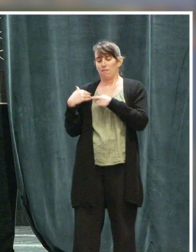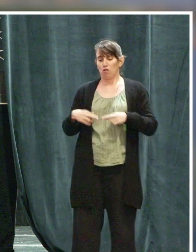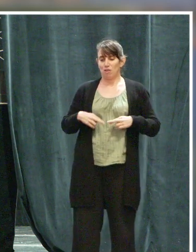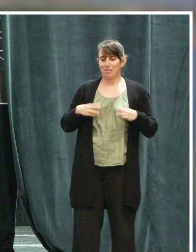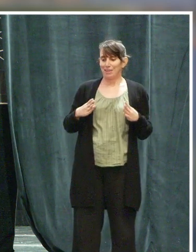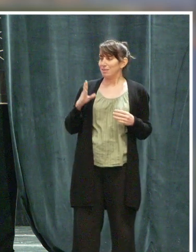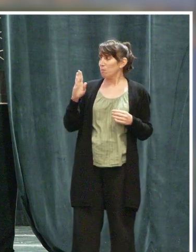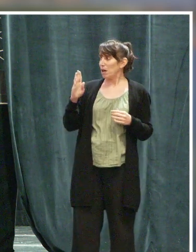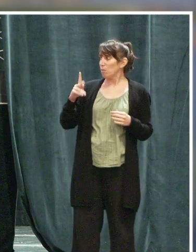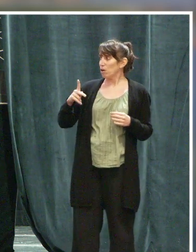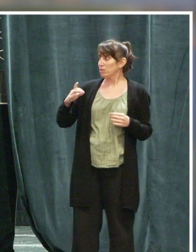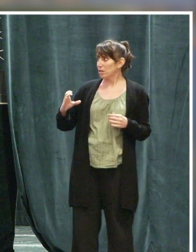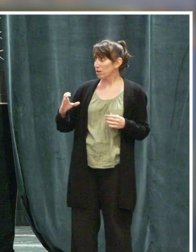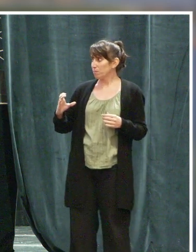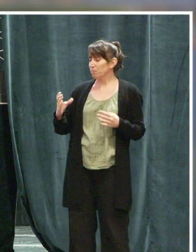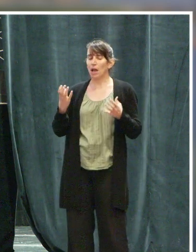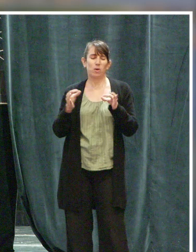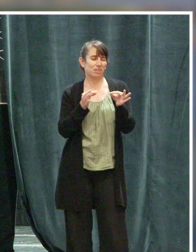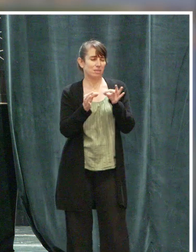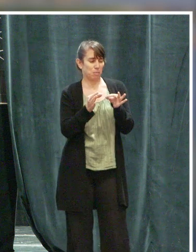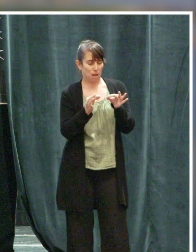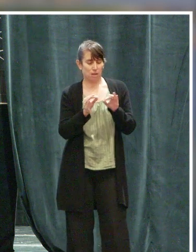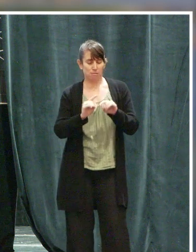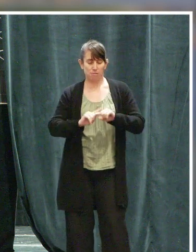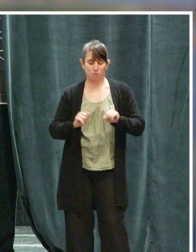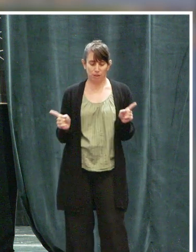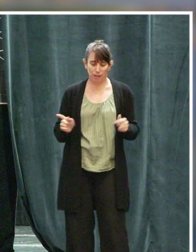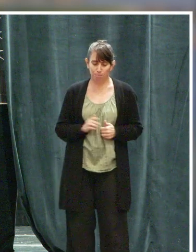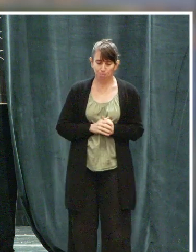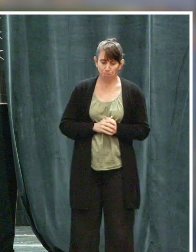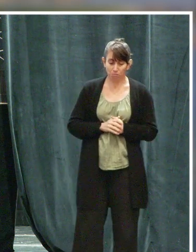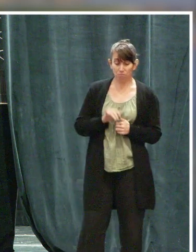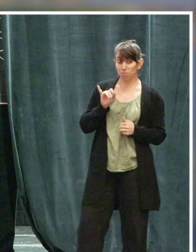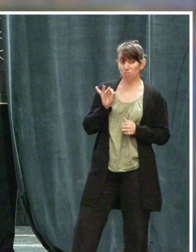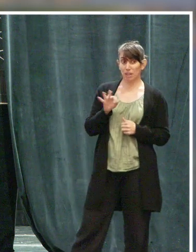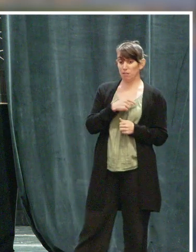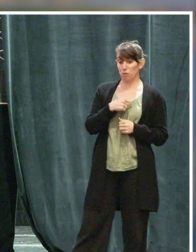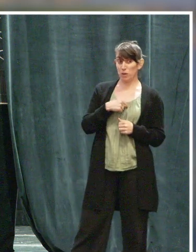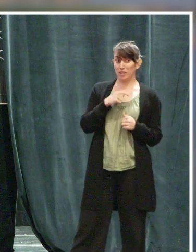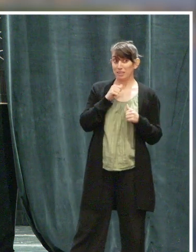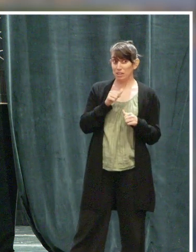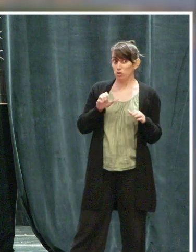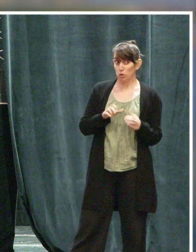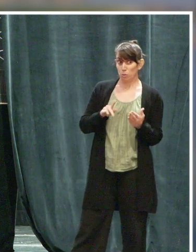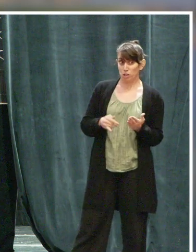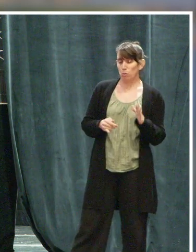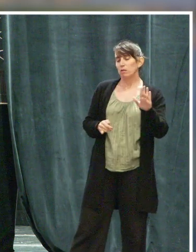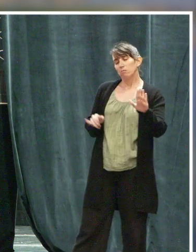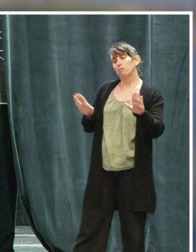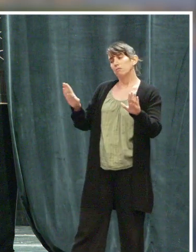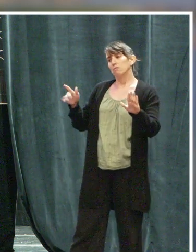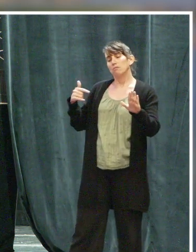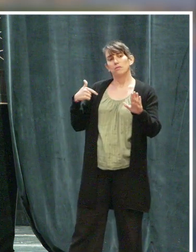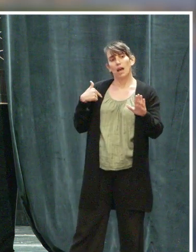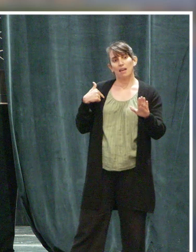City. So let me try to explain it a little differently. So if we didn't do the project, we didn't issue any of the... By the way, Yeah. I've been in